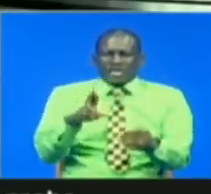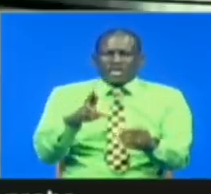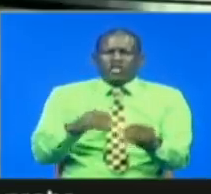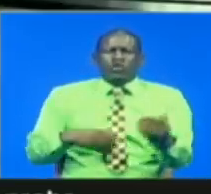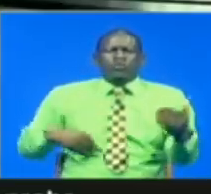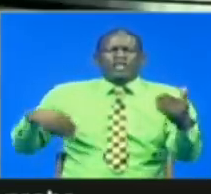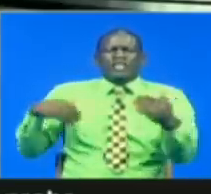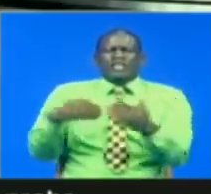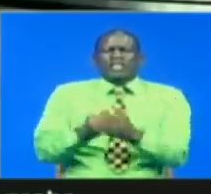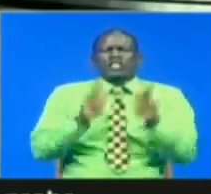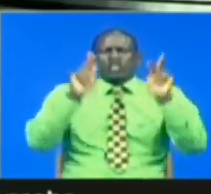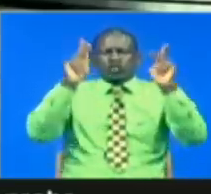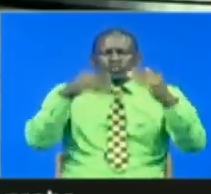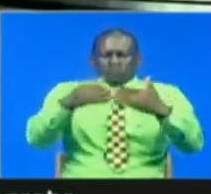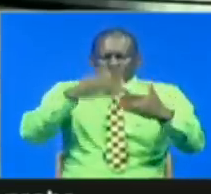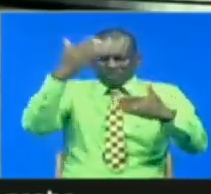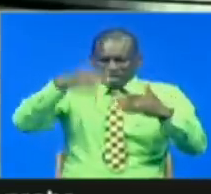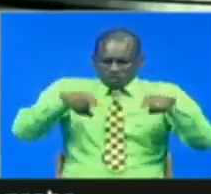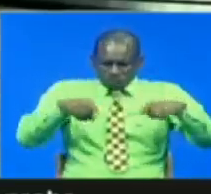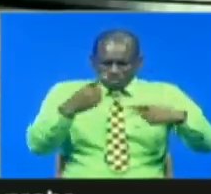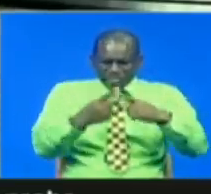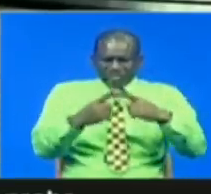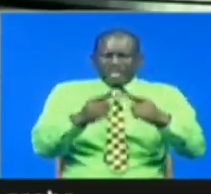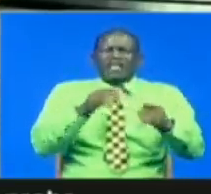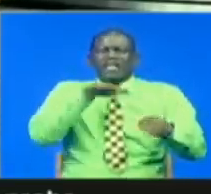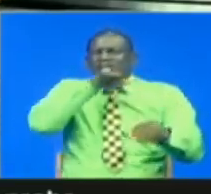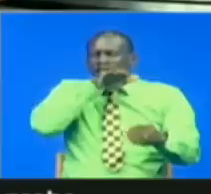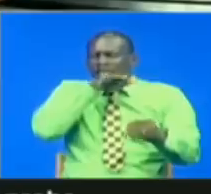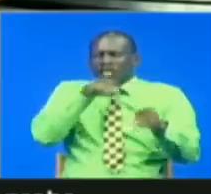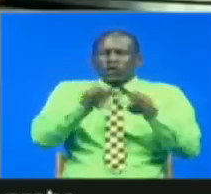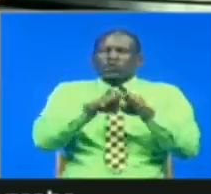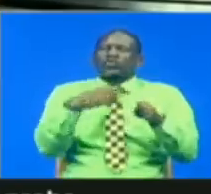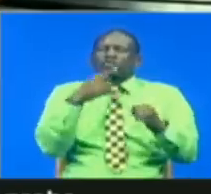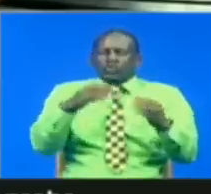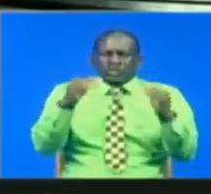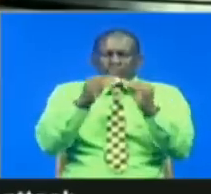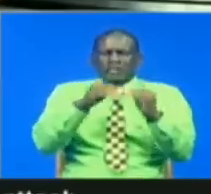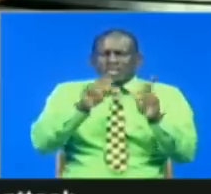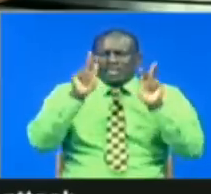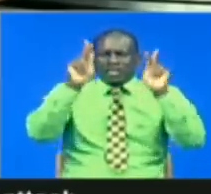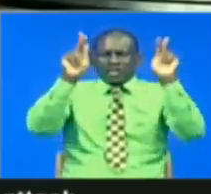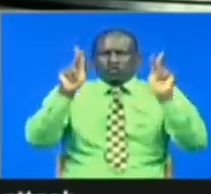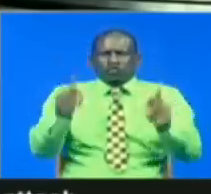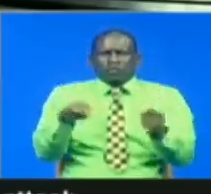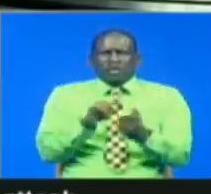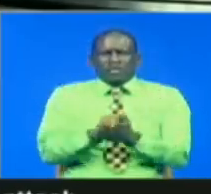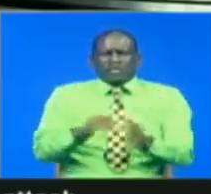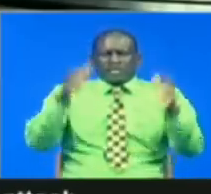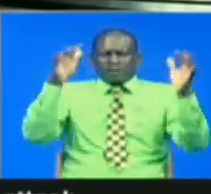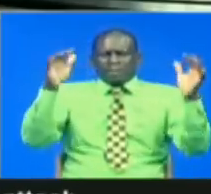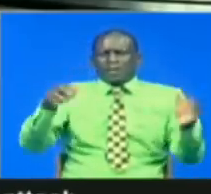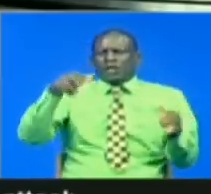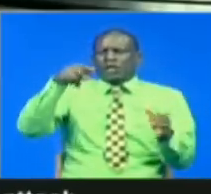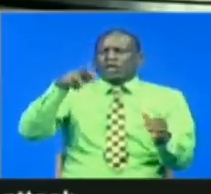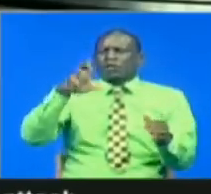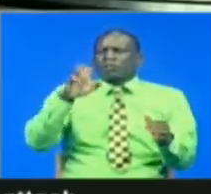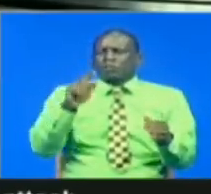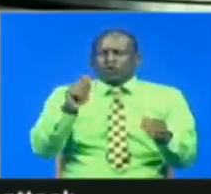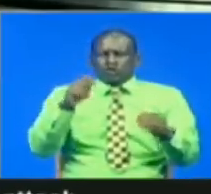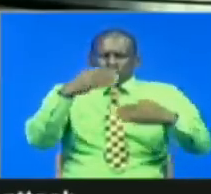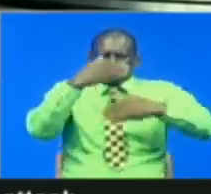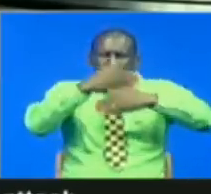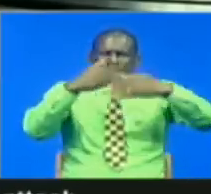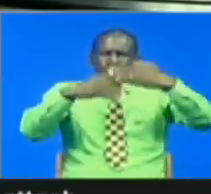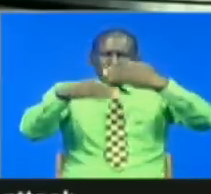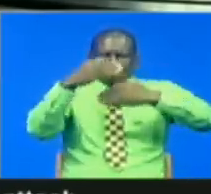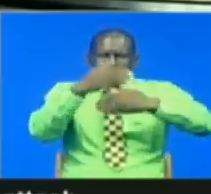before the end of this year. Raila also told a gathering in Kisumu that a modern and bigger port is set to be constructed in the